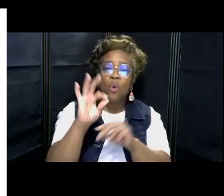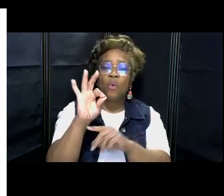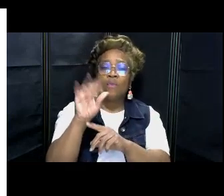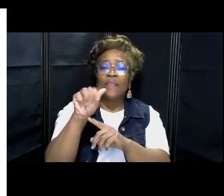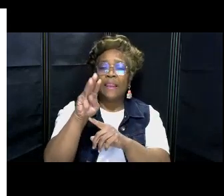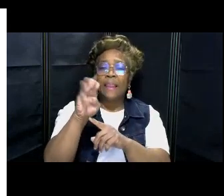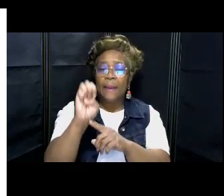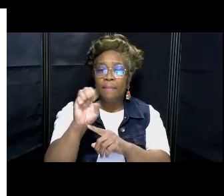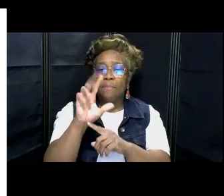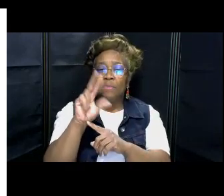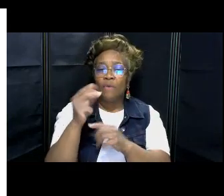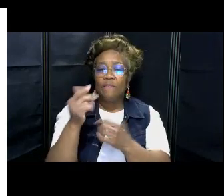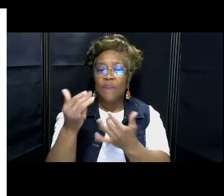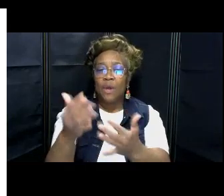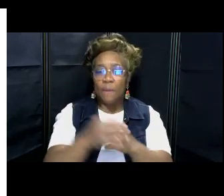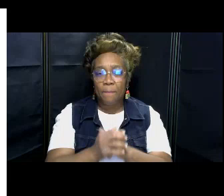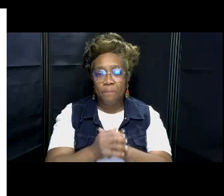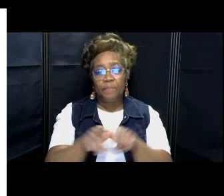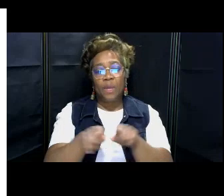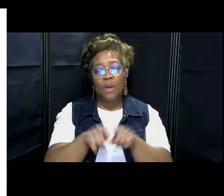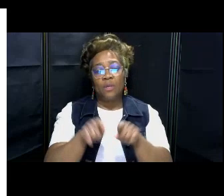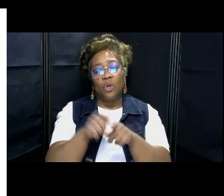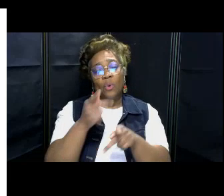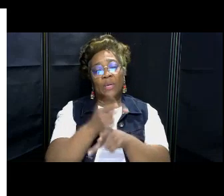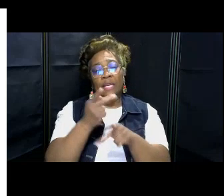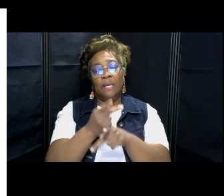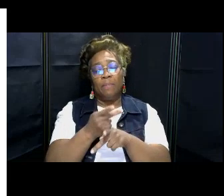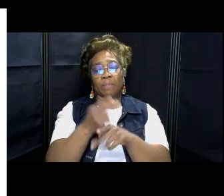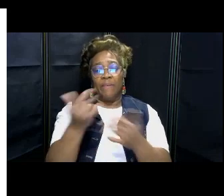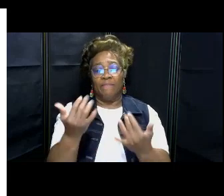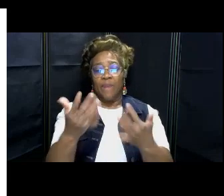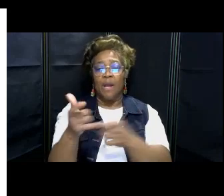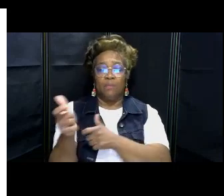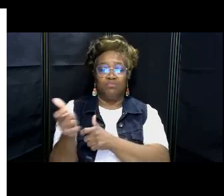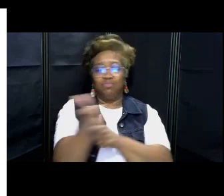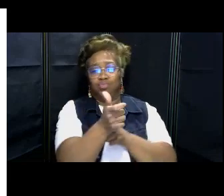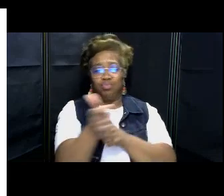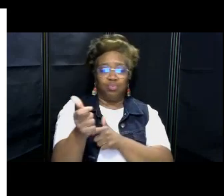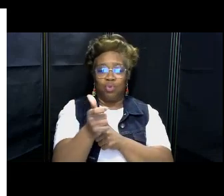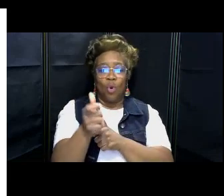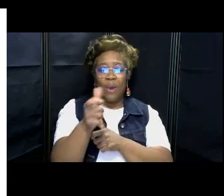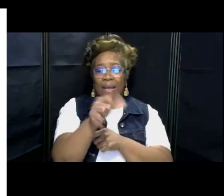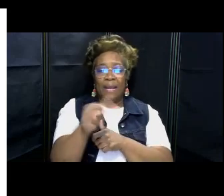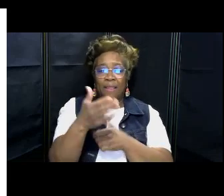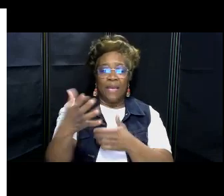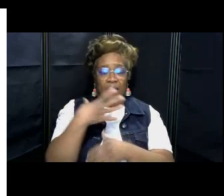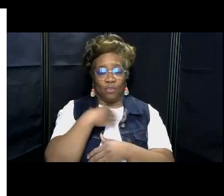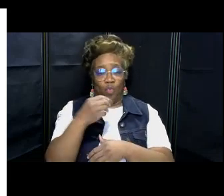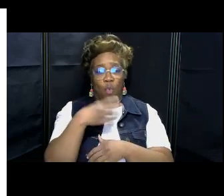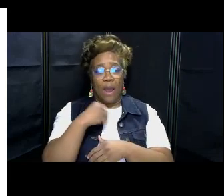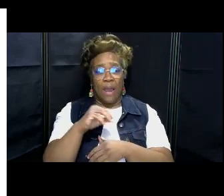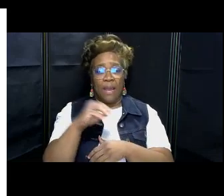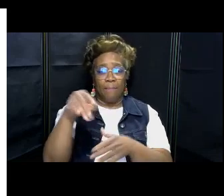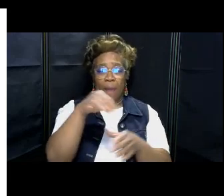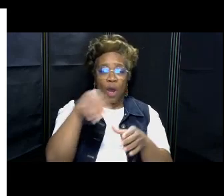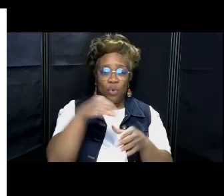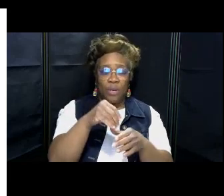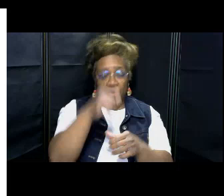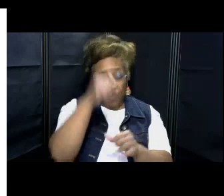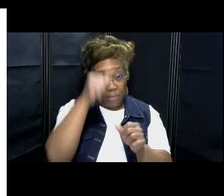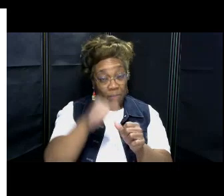keep a fire extinguisher or anything that's white, powder, and floury. And as I always say, remember, when in doubt, get the heck